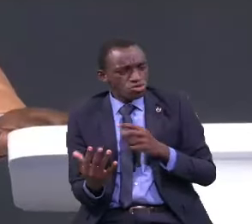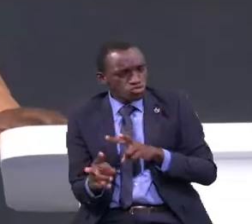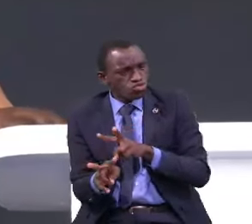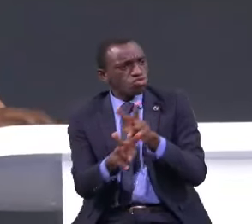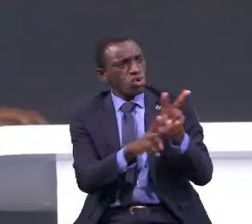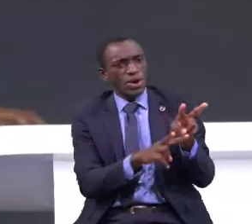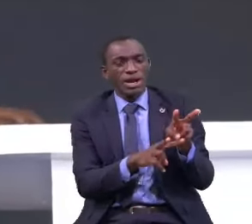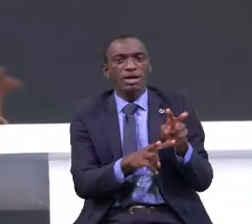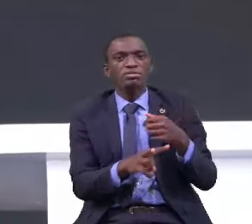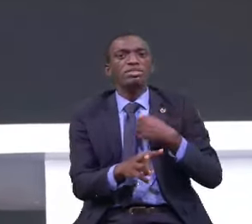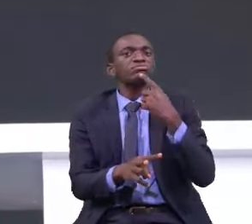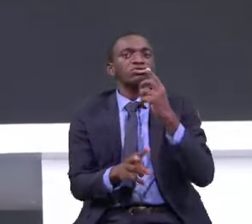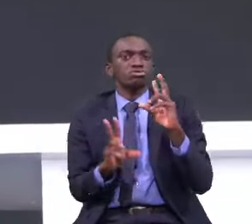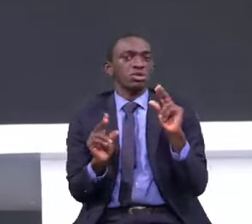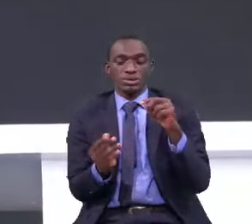will not continue.